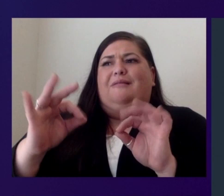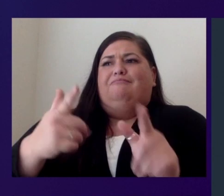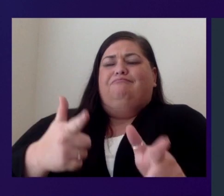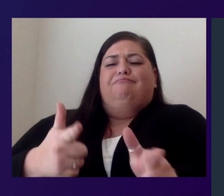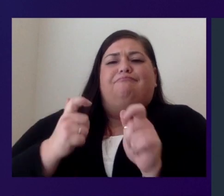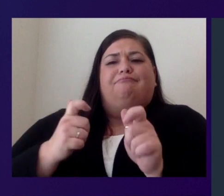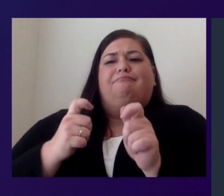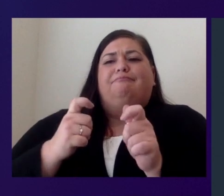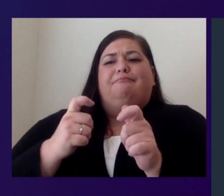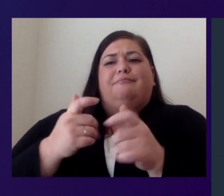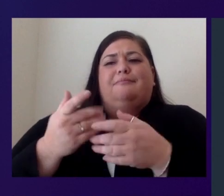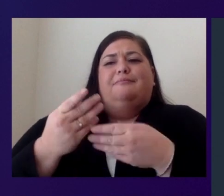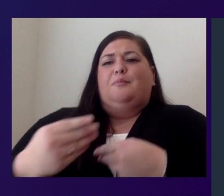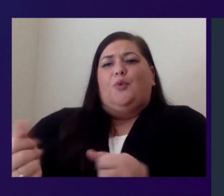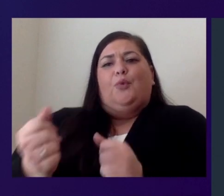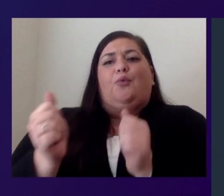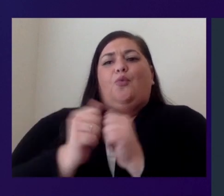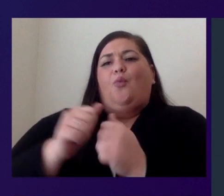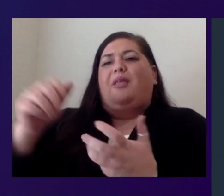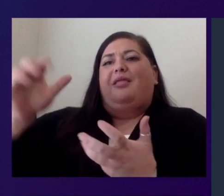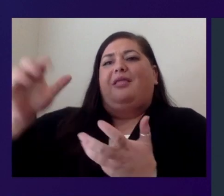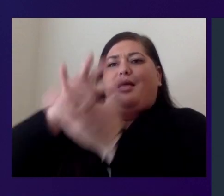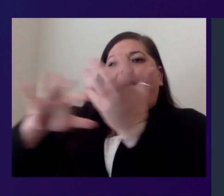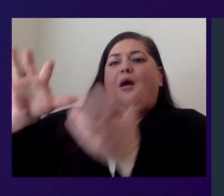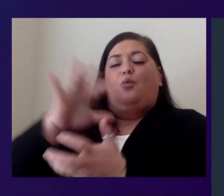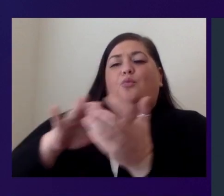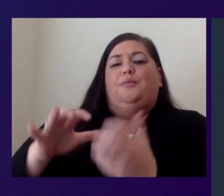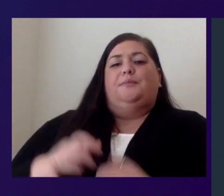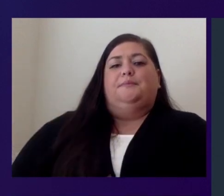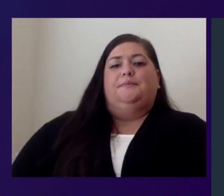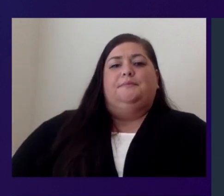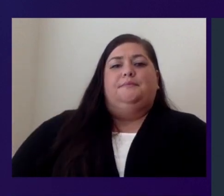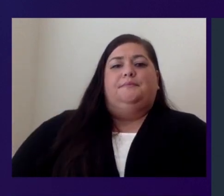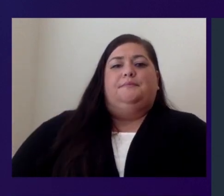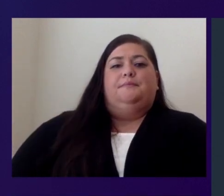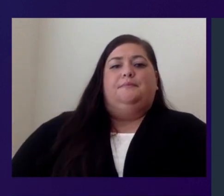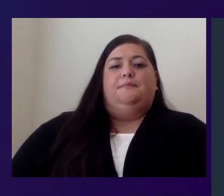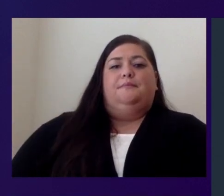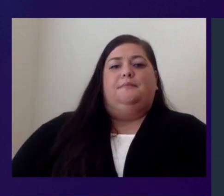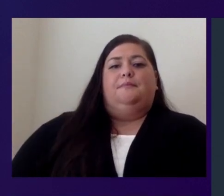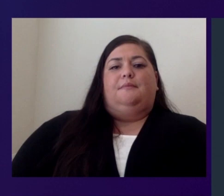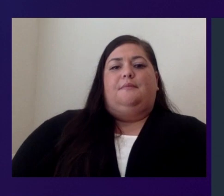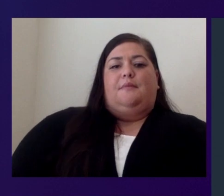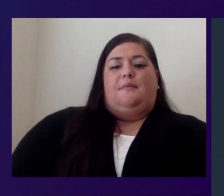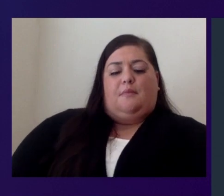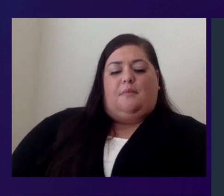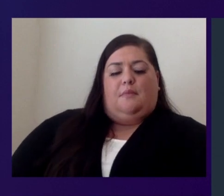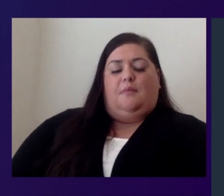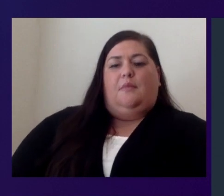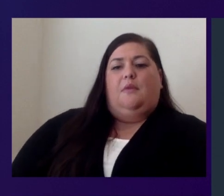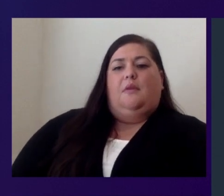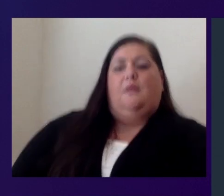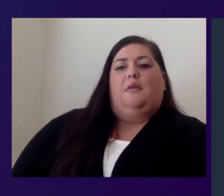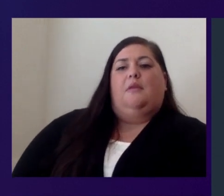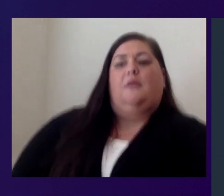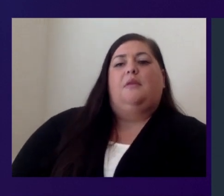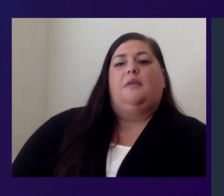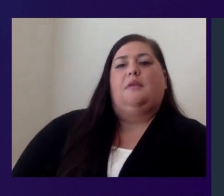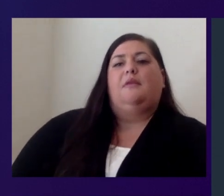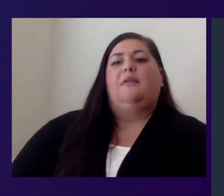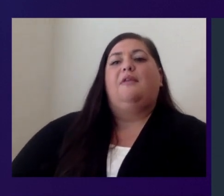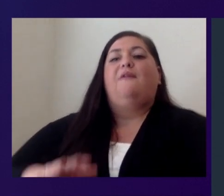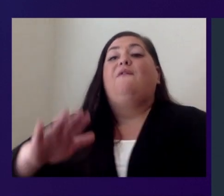and the most secure that you could possibly think of getting it. Now, all of this leads to what we call our fully managed